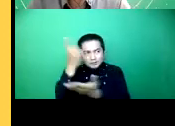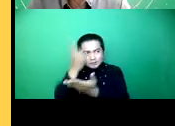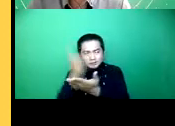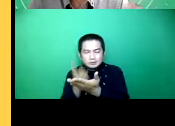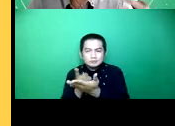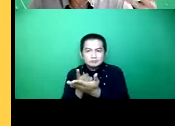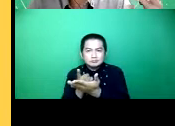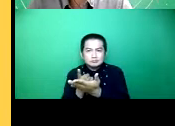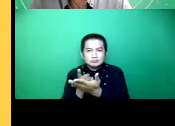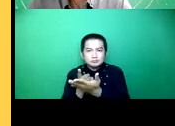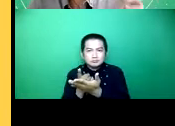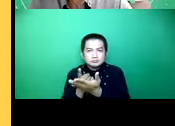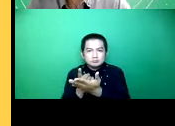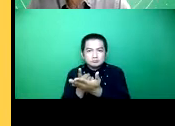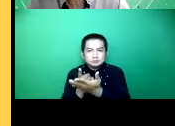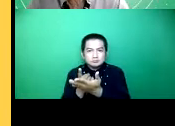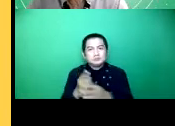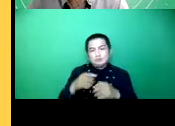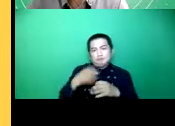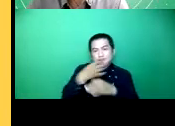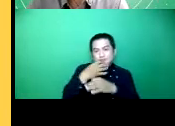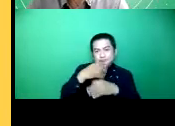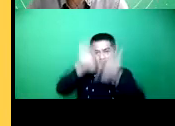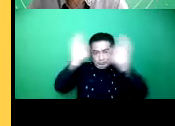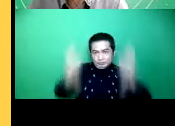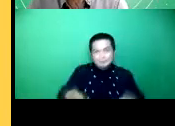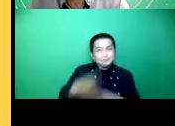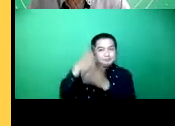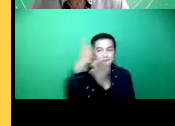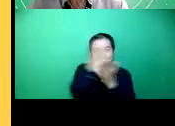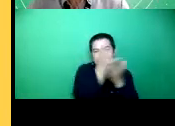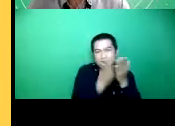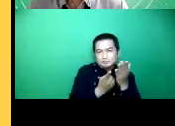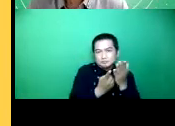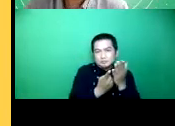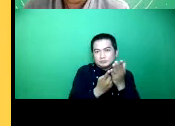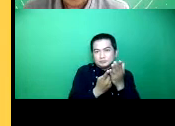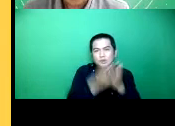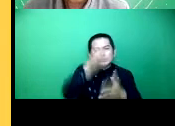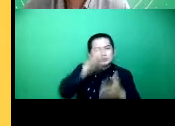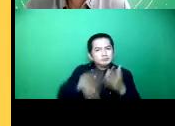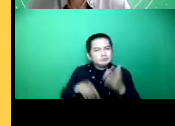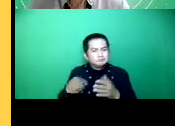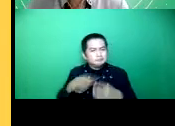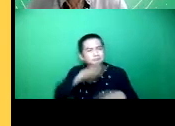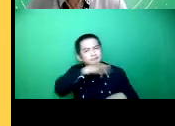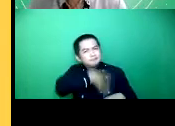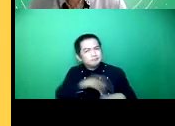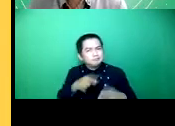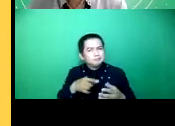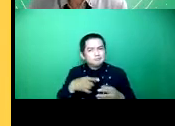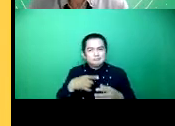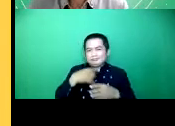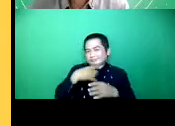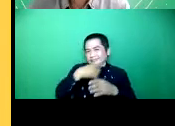a form of design, but using a computer, okay? And one of the benefits of digital fabrication